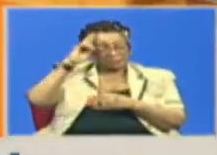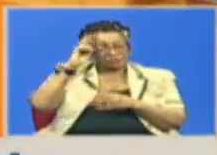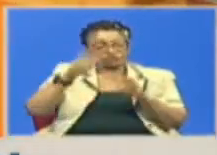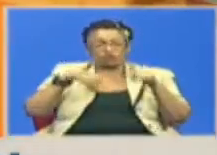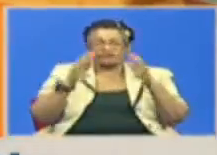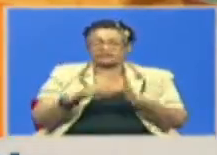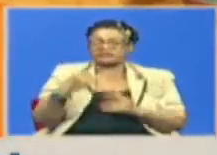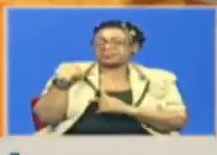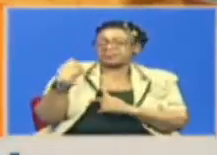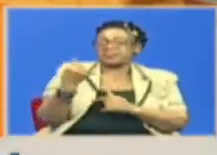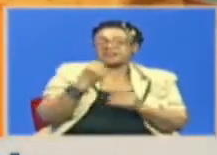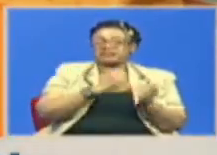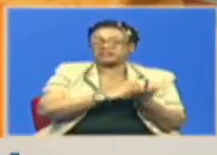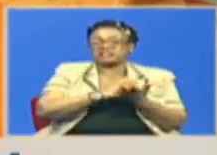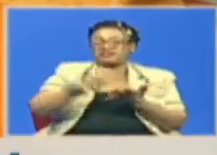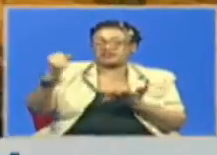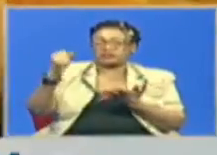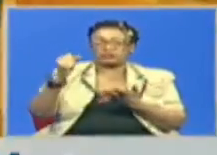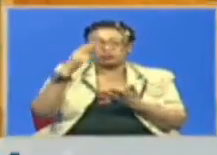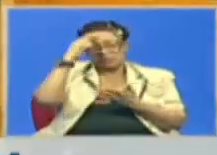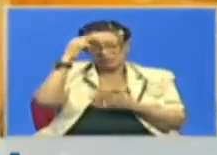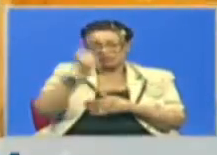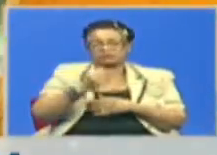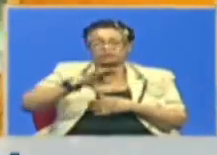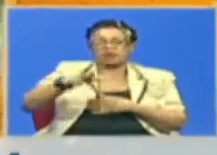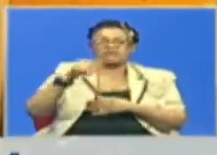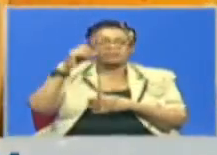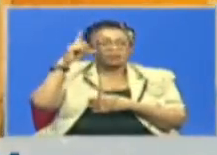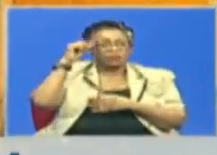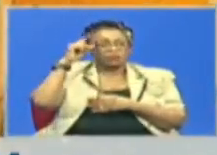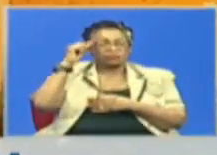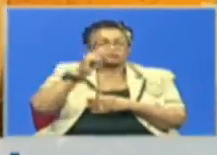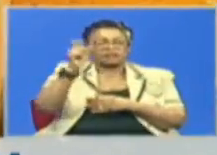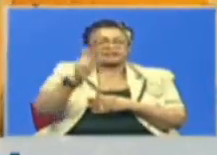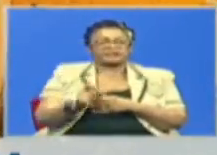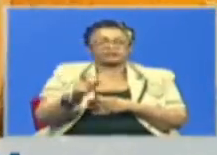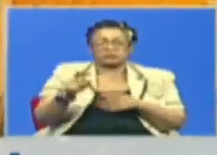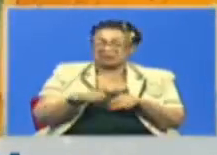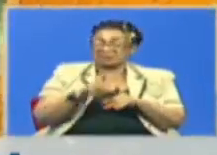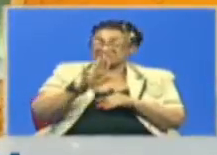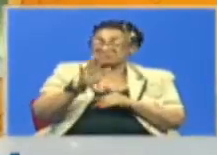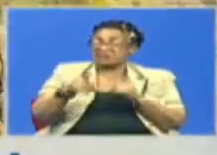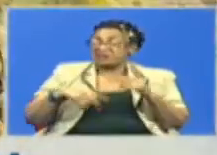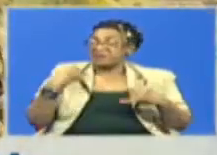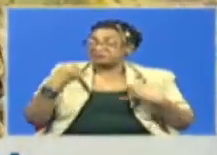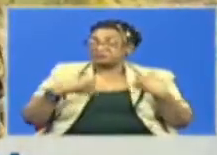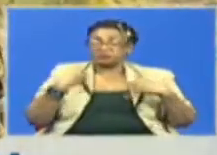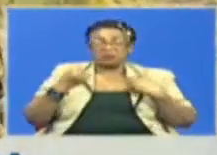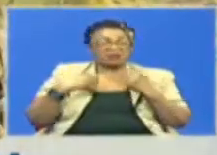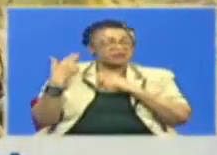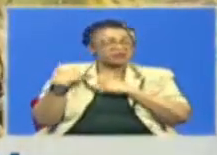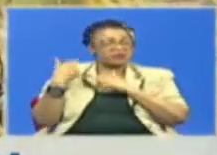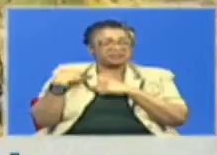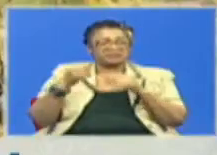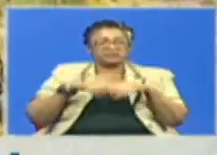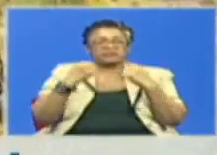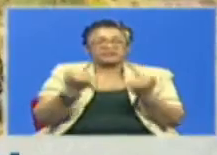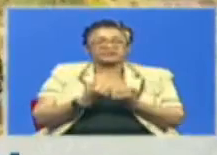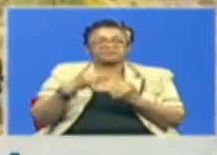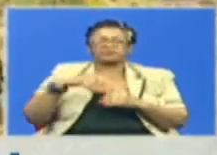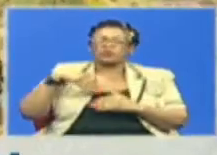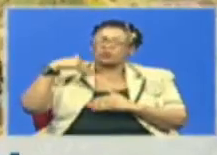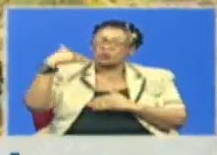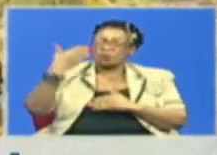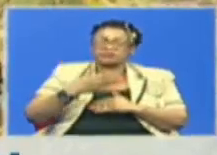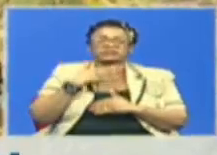recently transferred to Kajiado County from the coast region. While he enjoys his role in society, he says he always envisioned